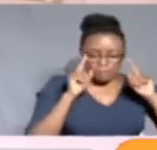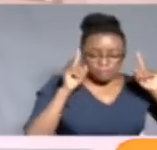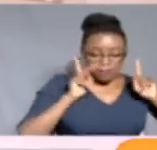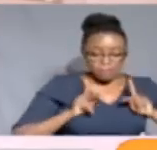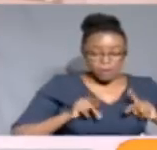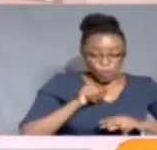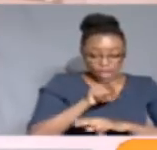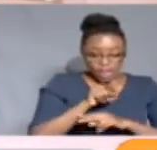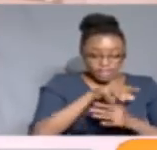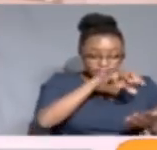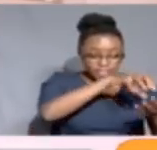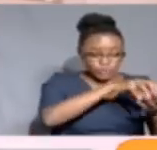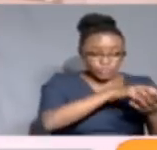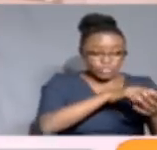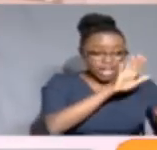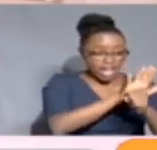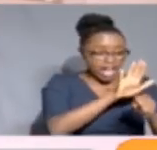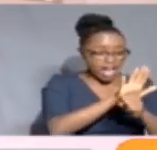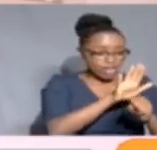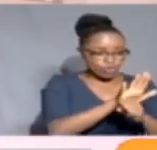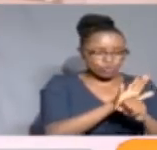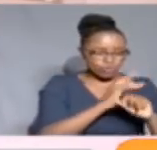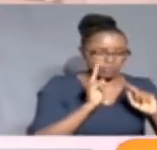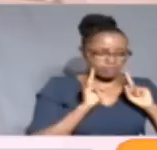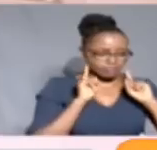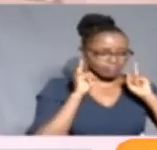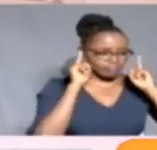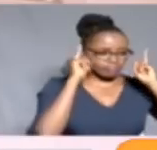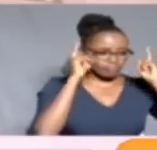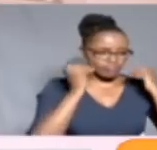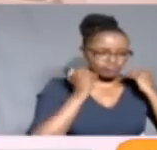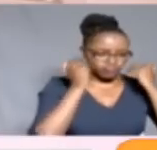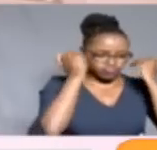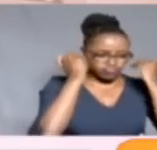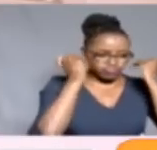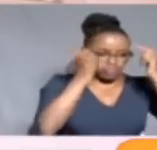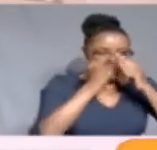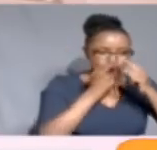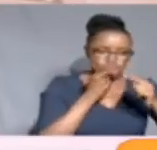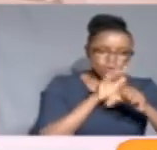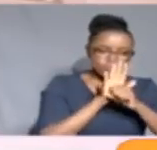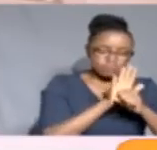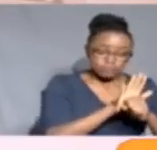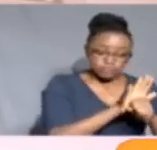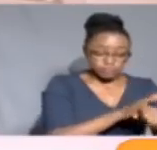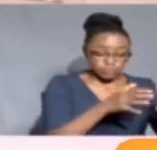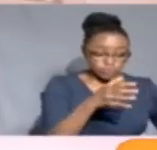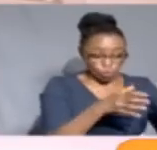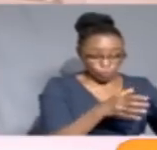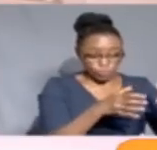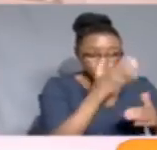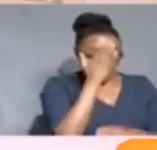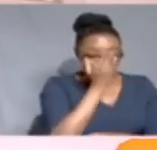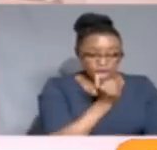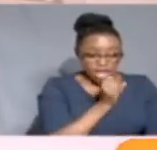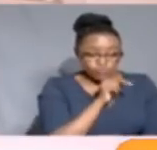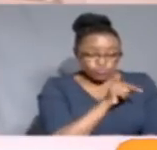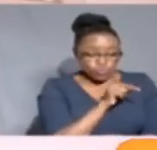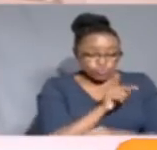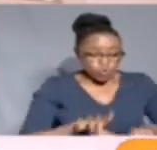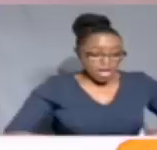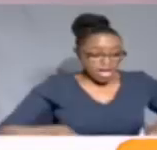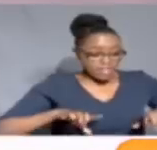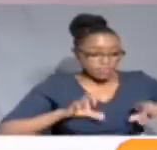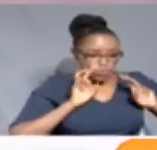this situation, a lot of trauma, a lot of stigma from the community, because people, you are labeled as a